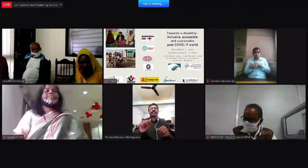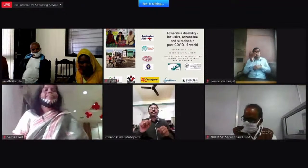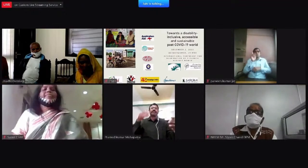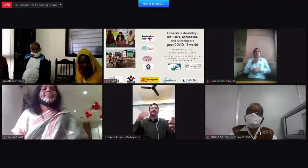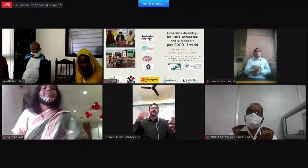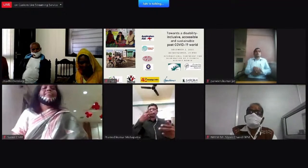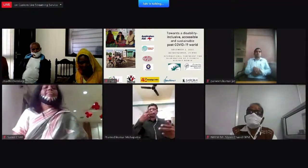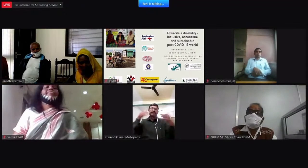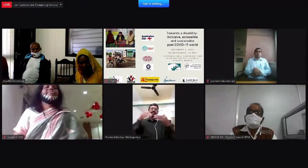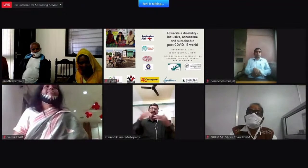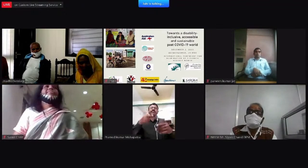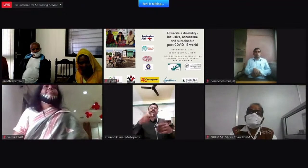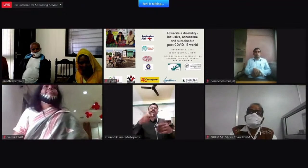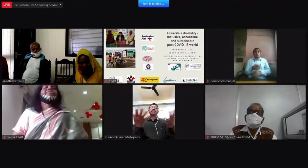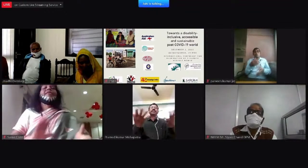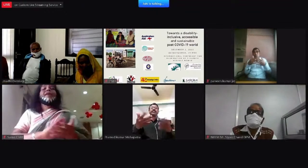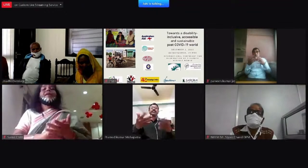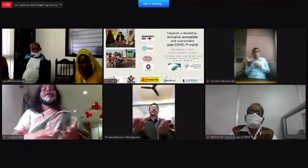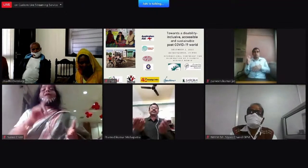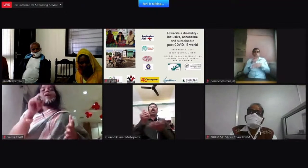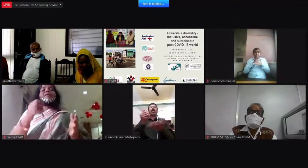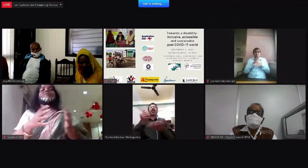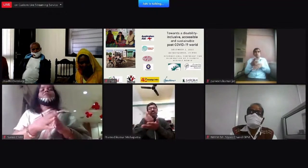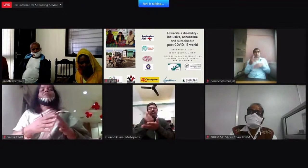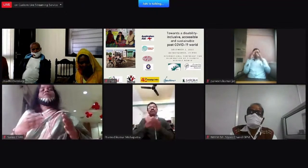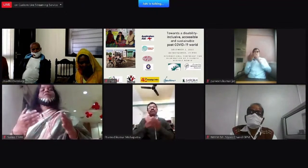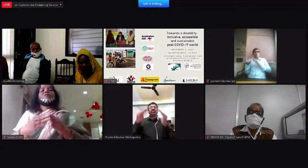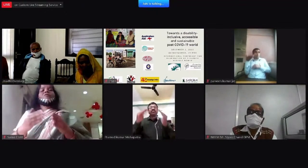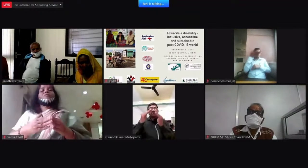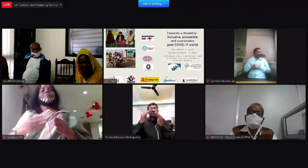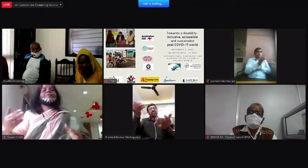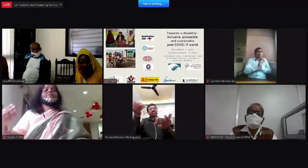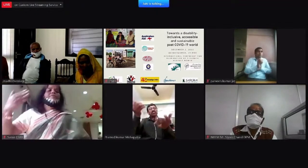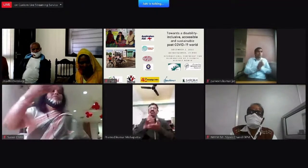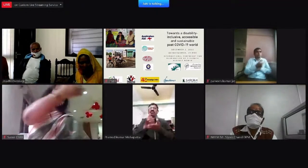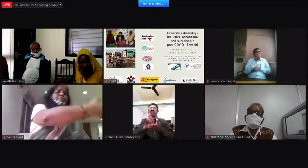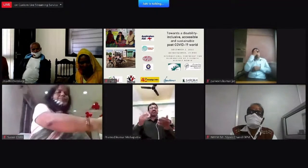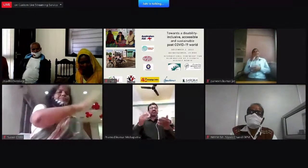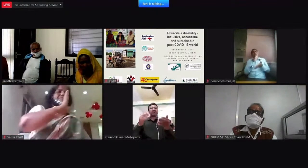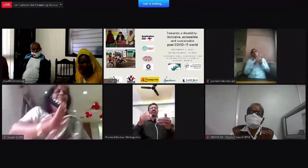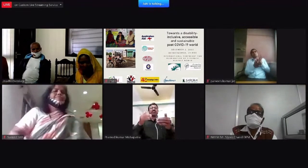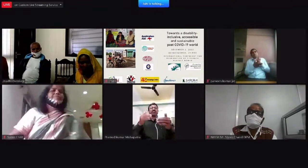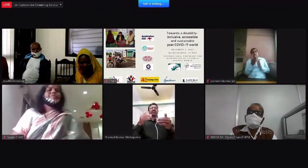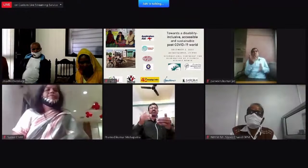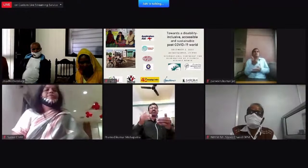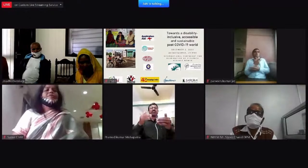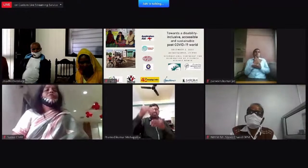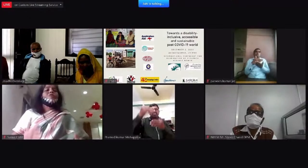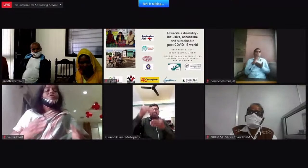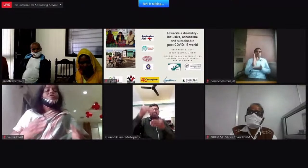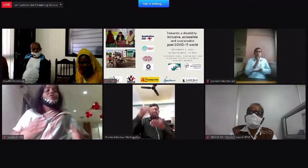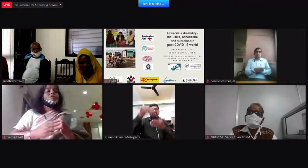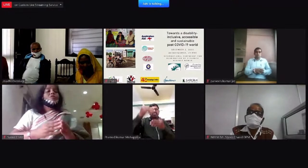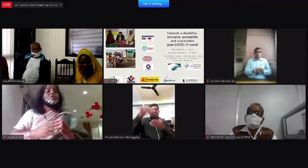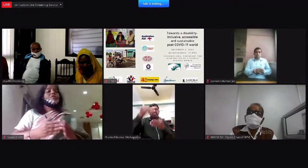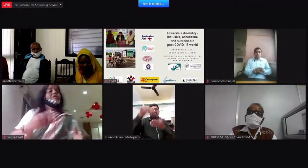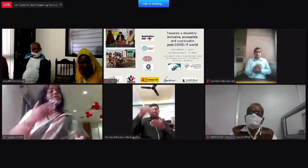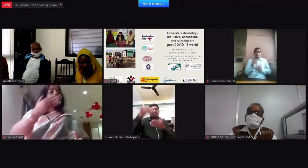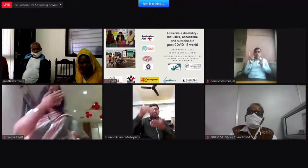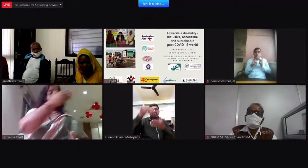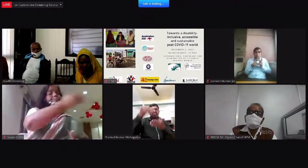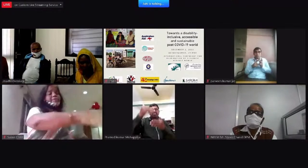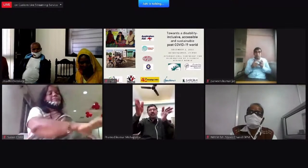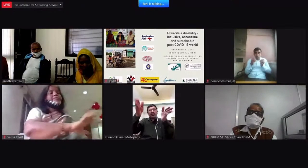face are highlighted, and also how the government assisted services are not in a position